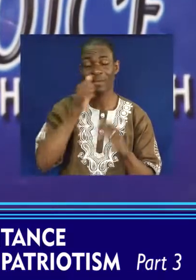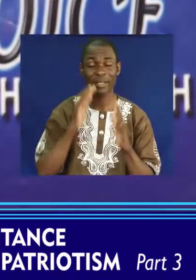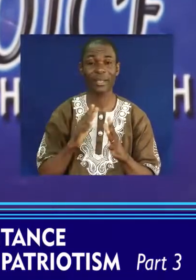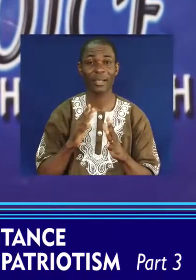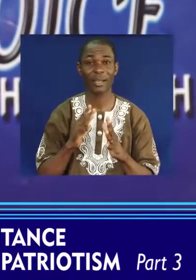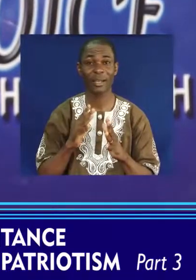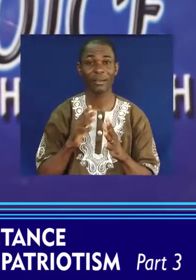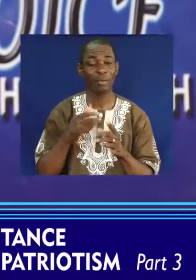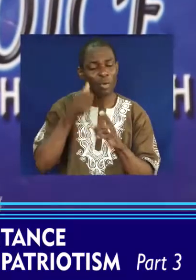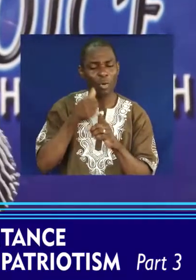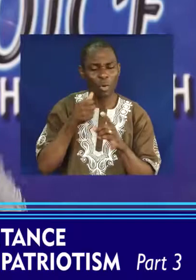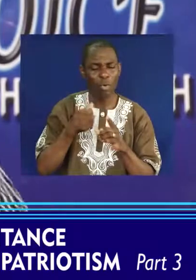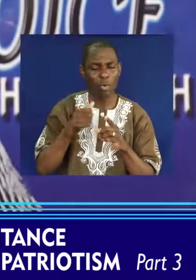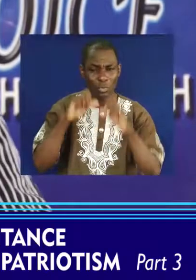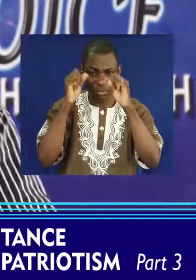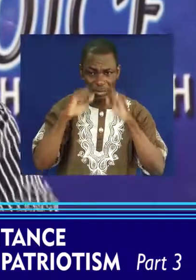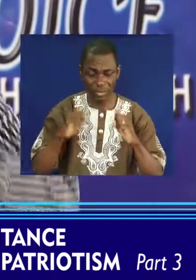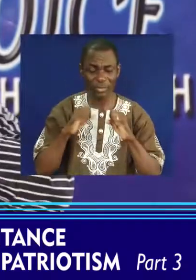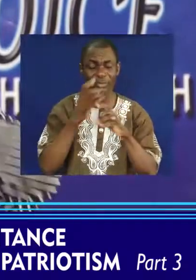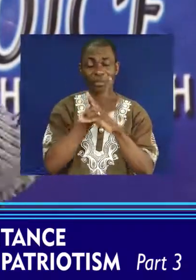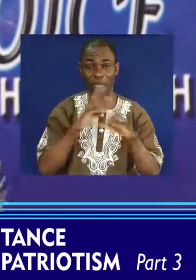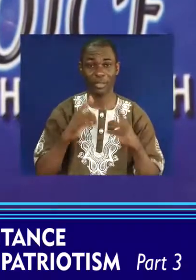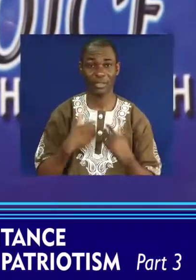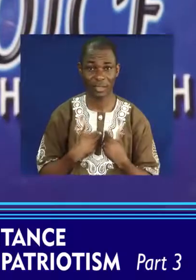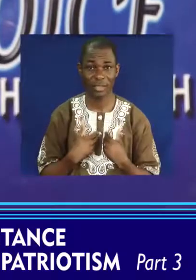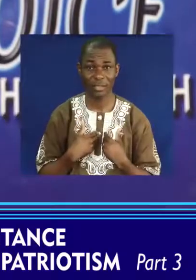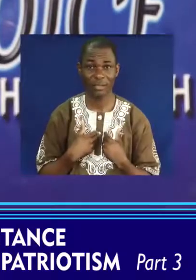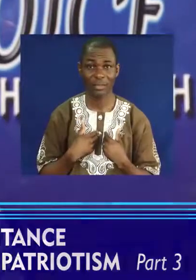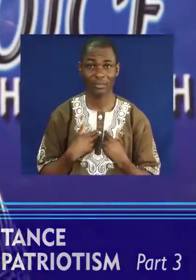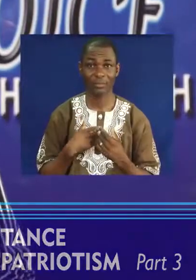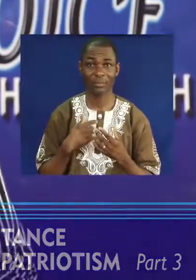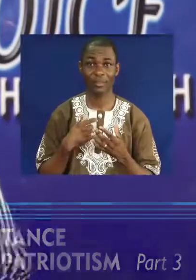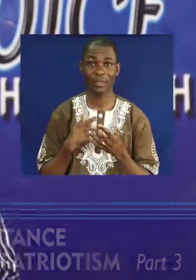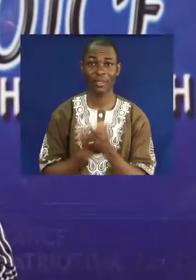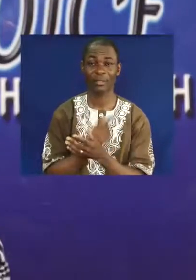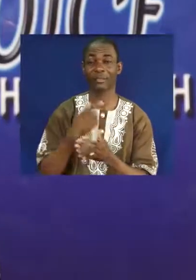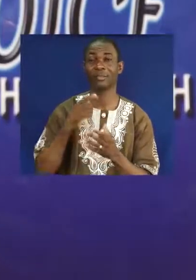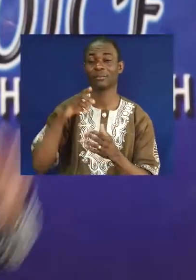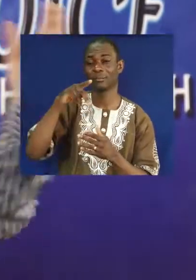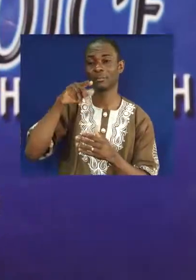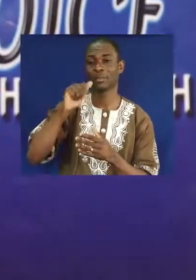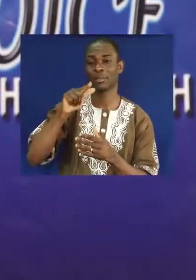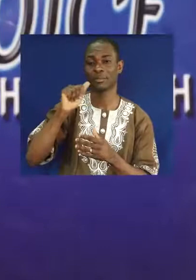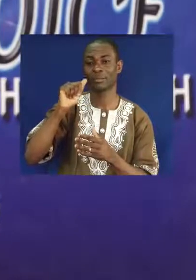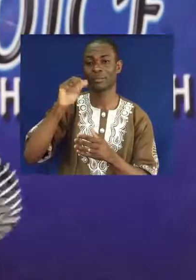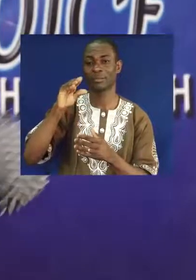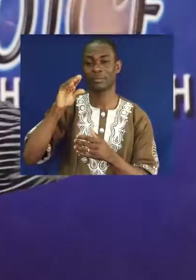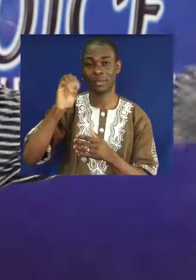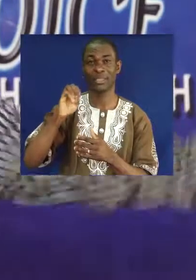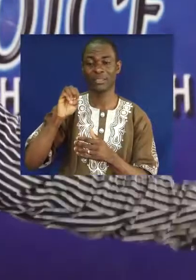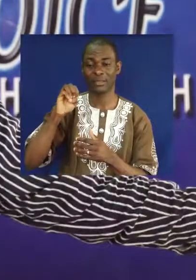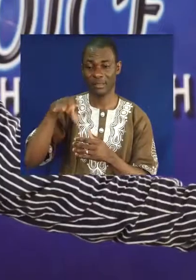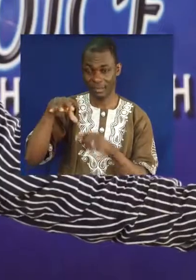ansa ho no kwade ye da ho wo man mu so se wo mo akos school no eye kakra bi ene wo mo en kos school no